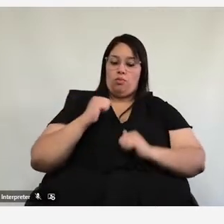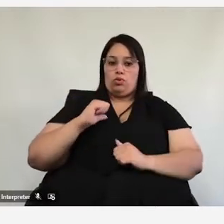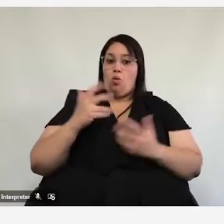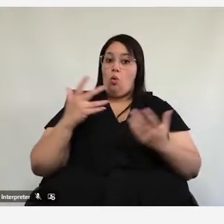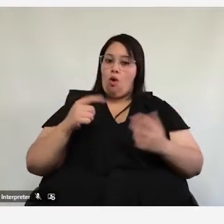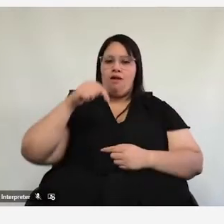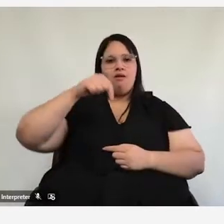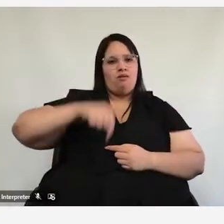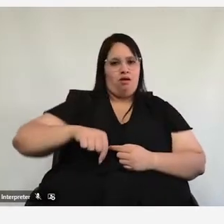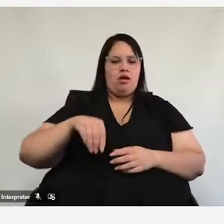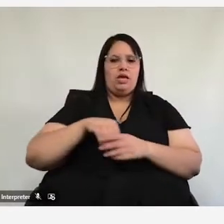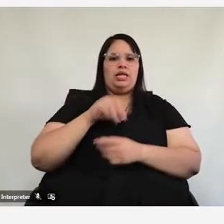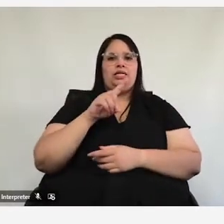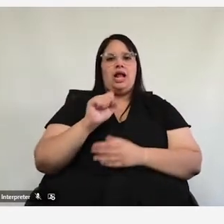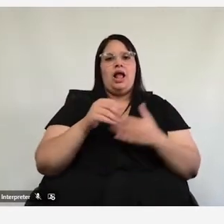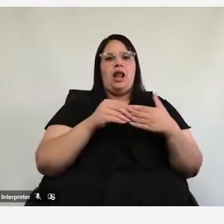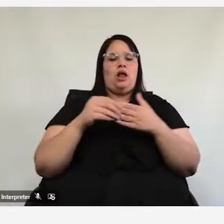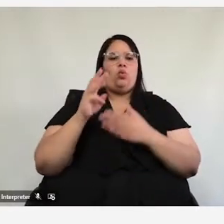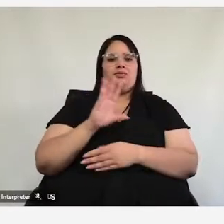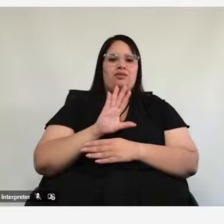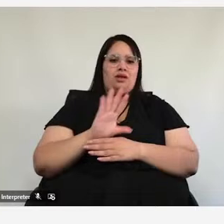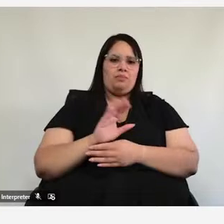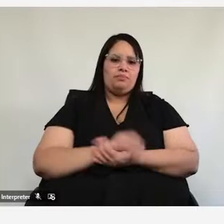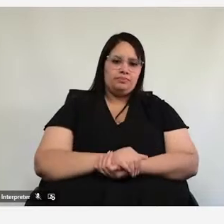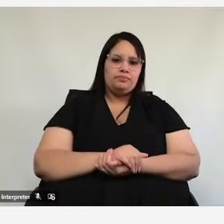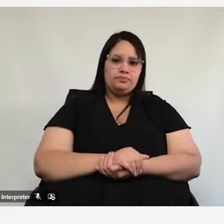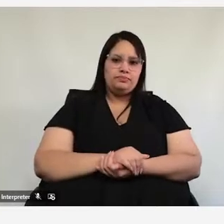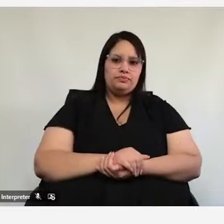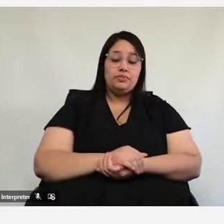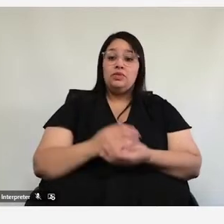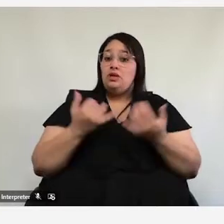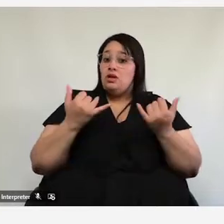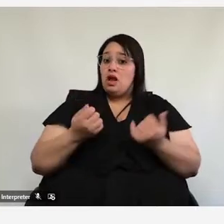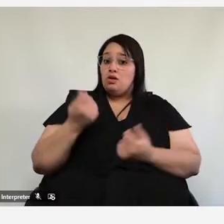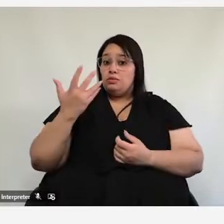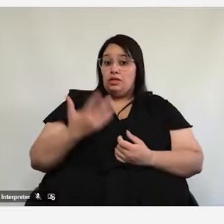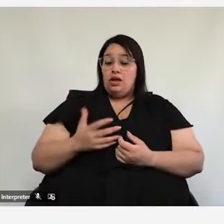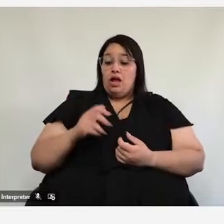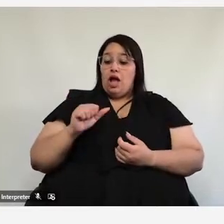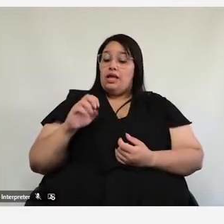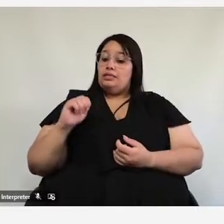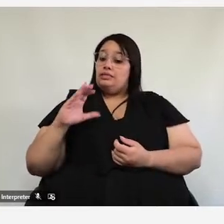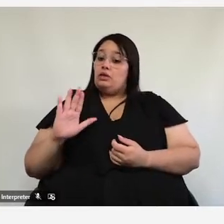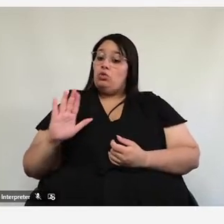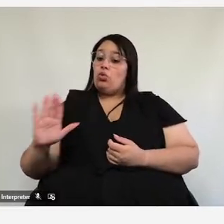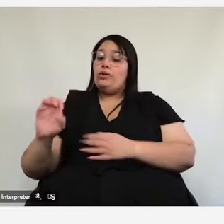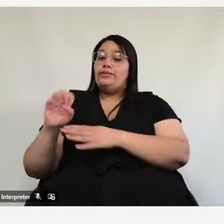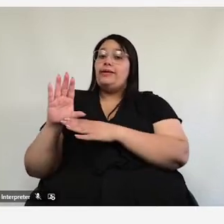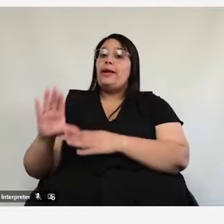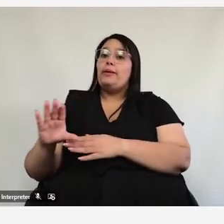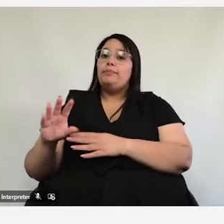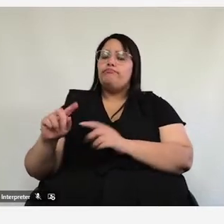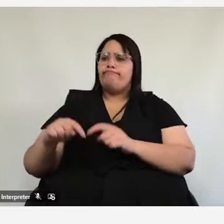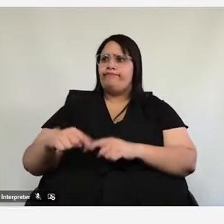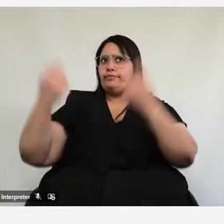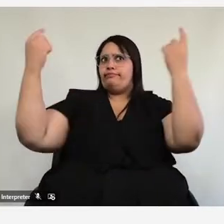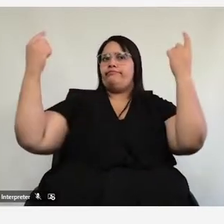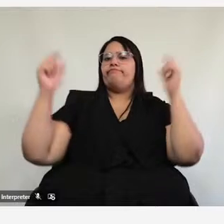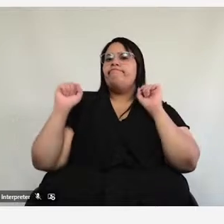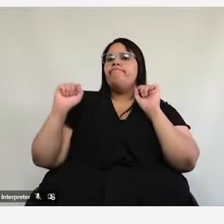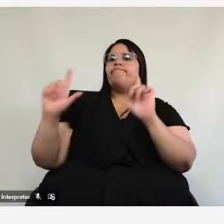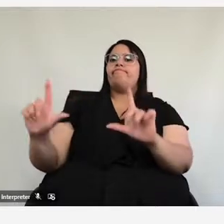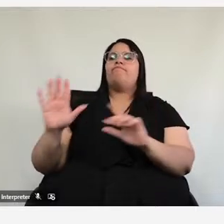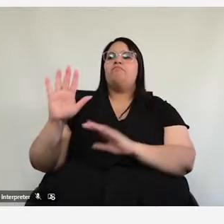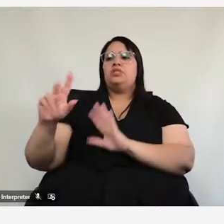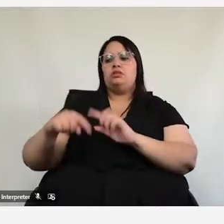here in the DA-led Western Cape. Now, Speaker, the ANC-led Eastern Cape paints a vastly different picture, a